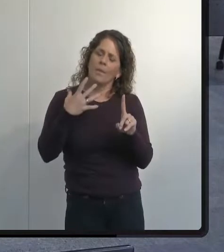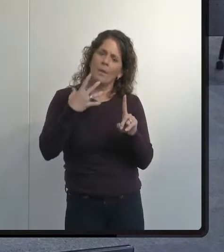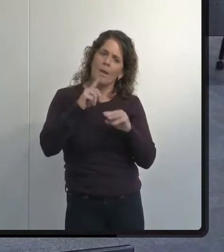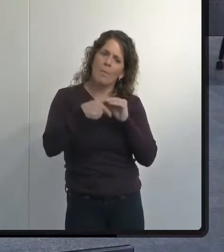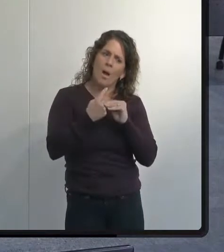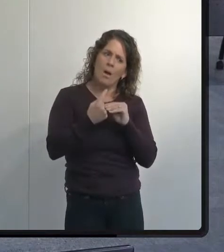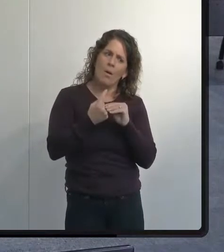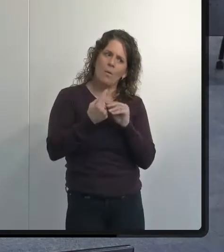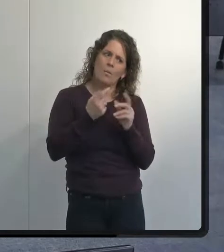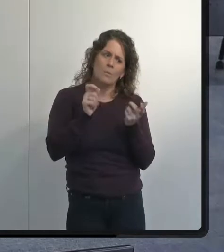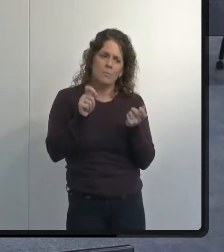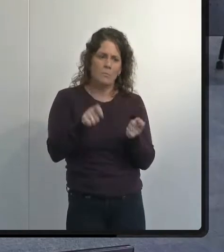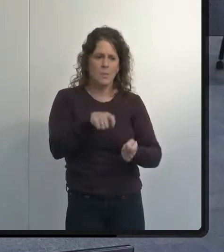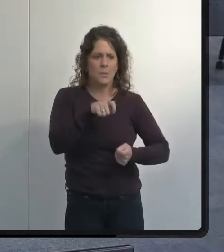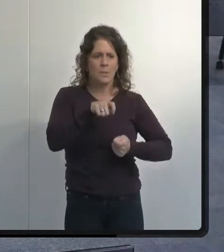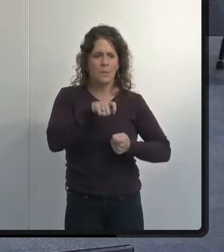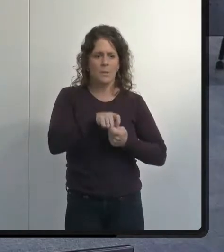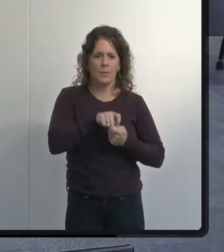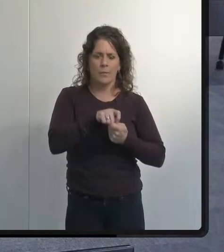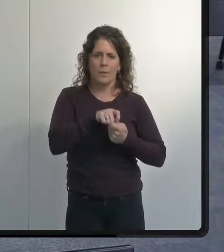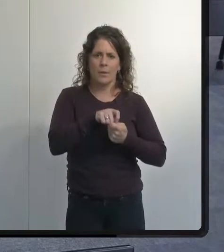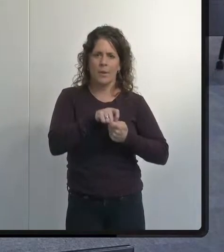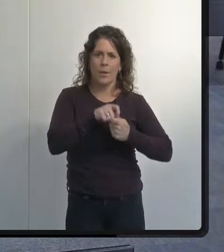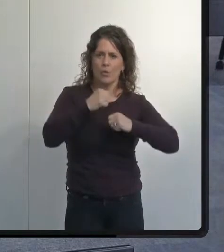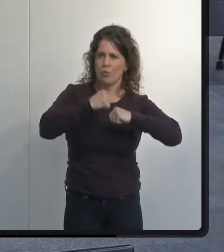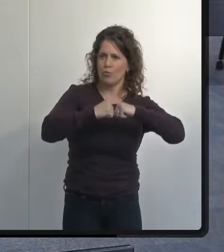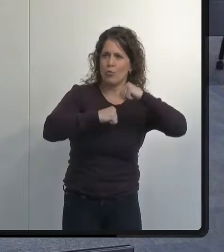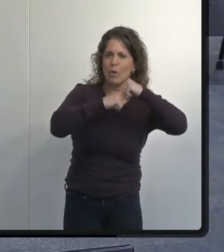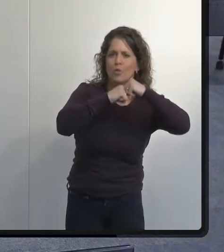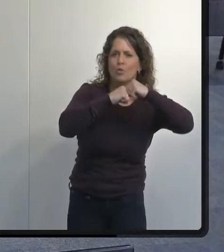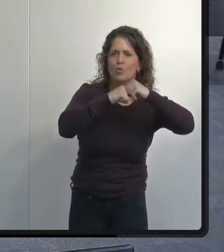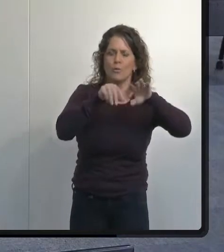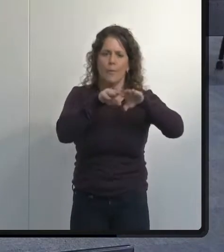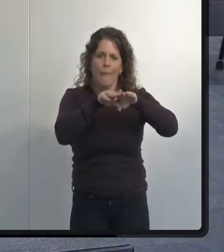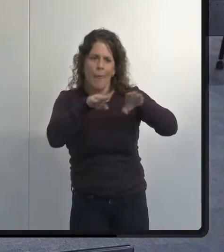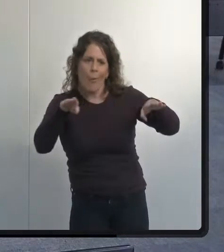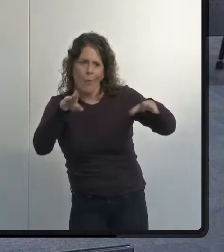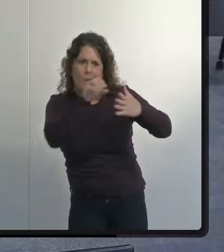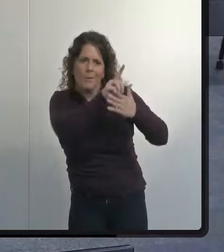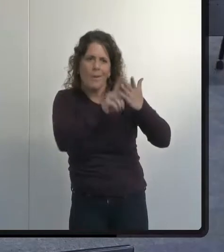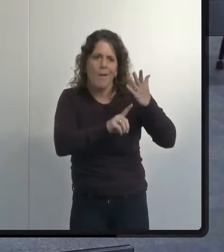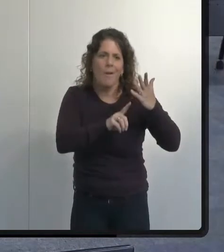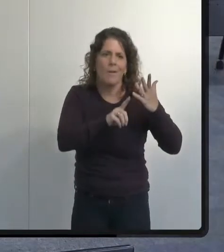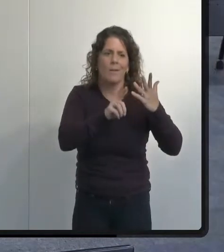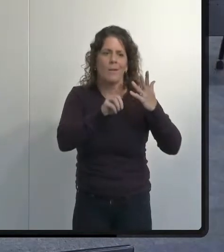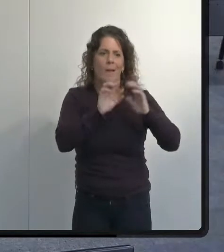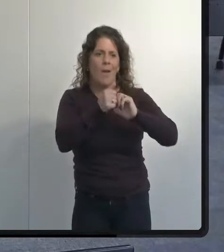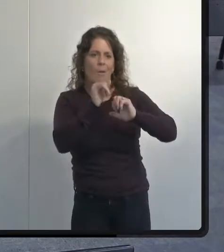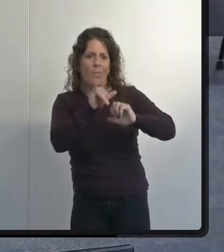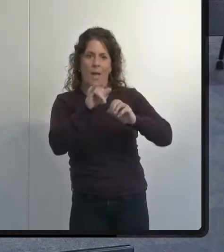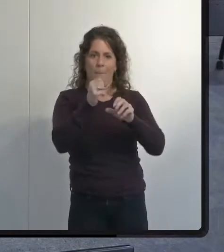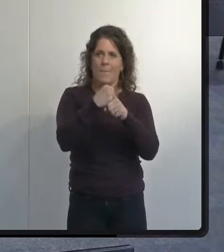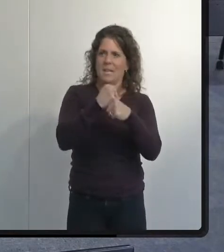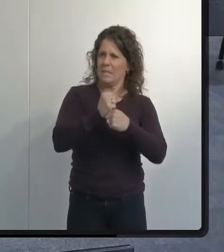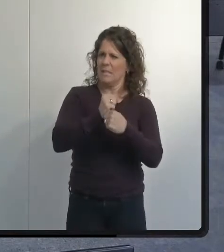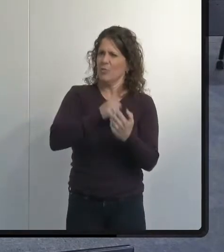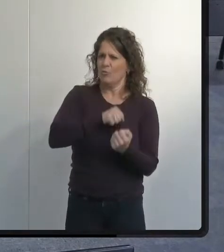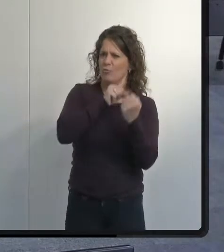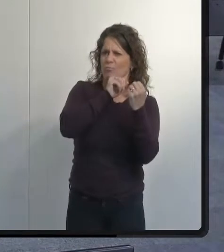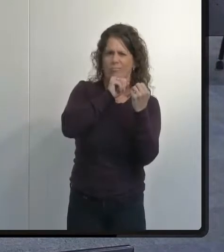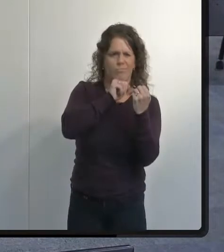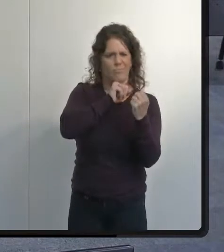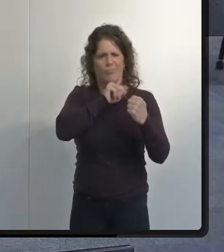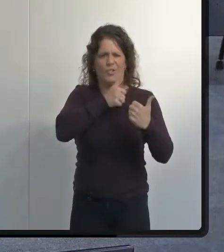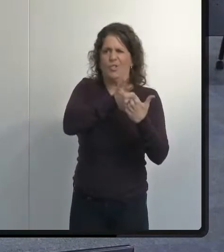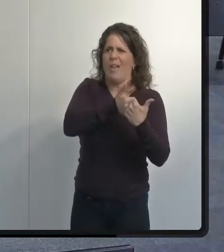what specifically the structure of the prison and the layout or whatever it might be that makes it specifically difficult for leadership